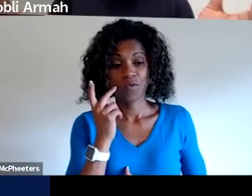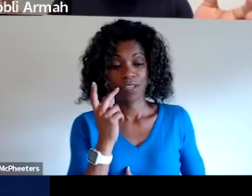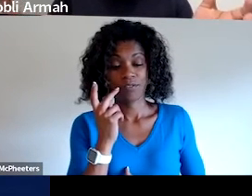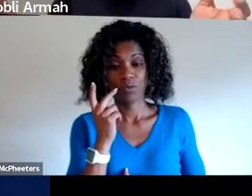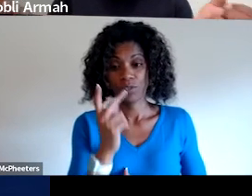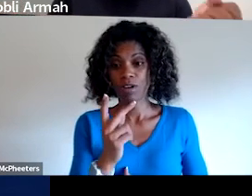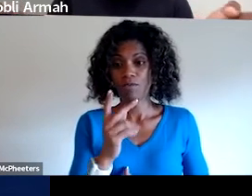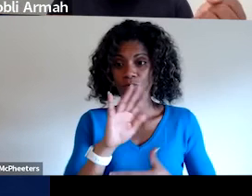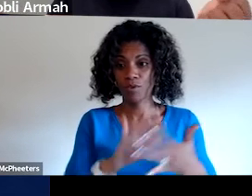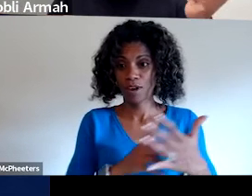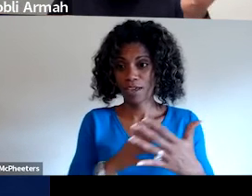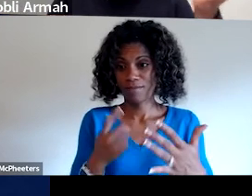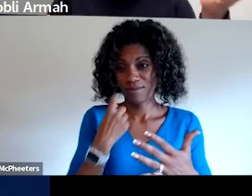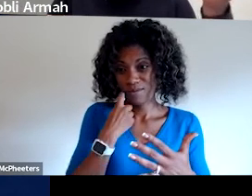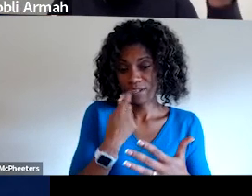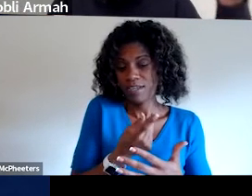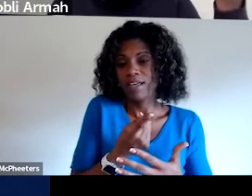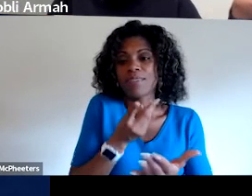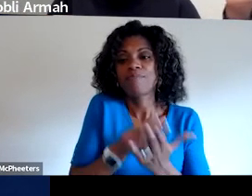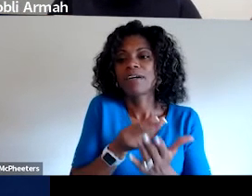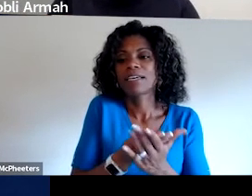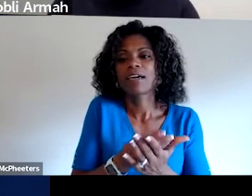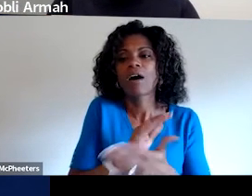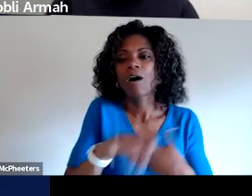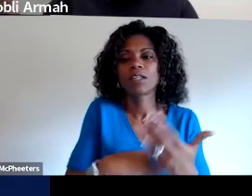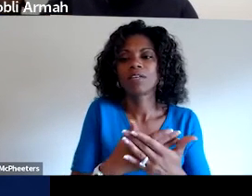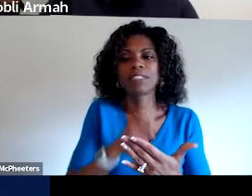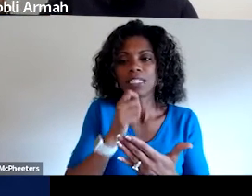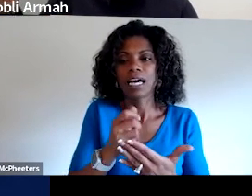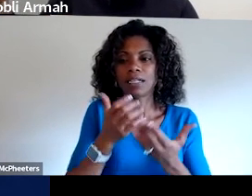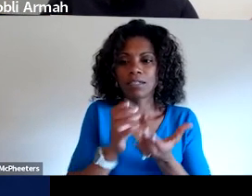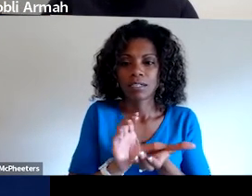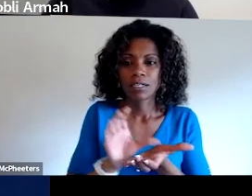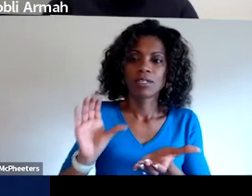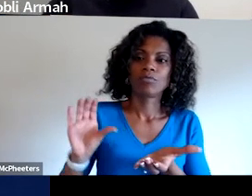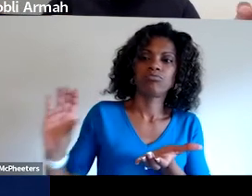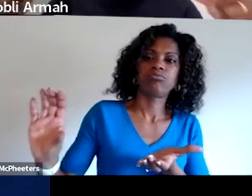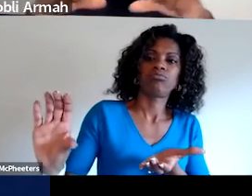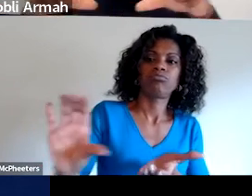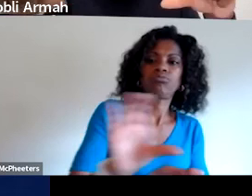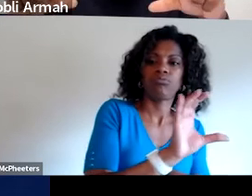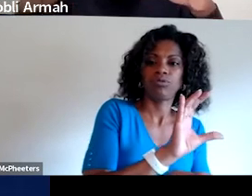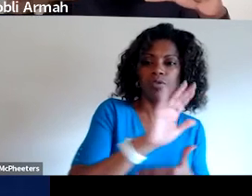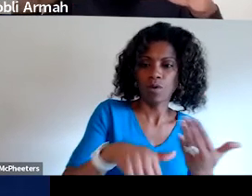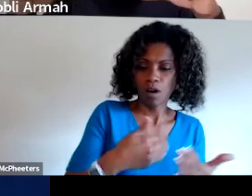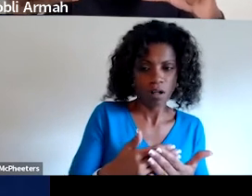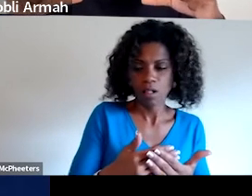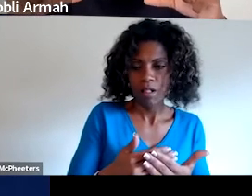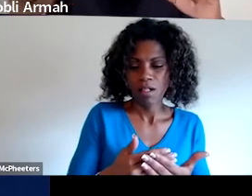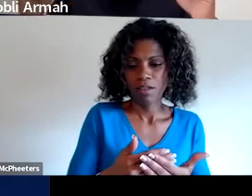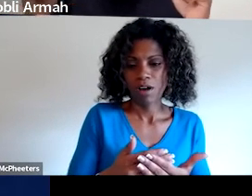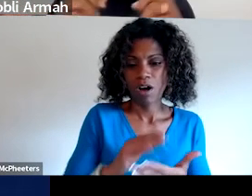this disconnect between what people said they would do and then what has actually happened. And so we see the role of